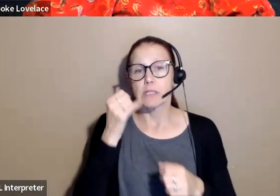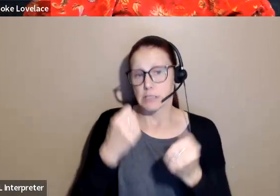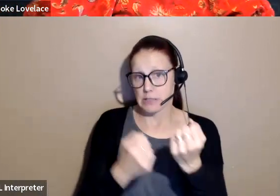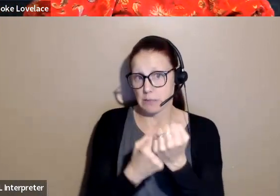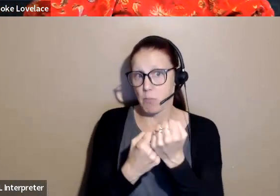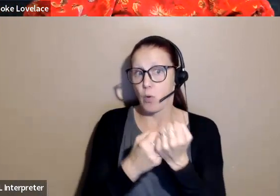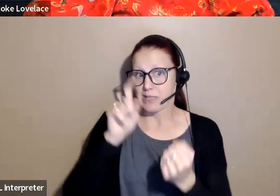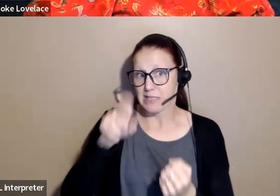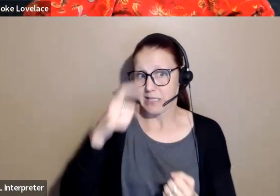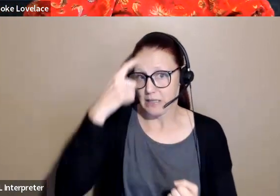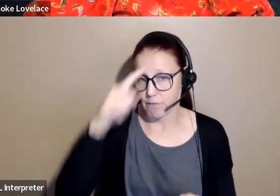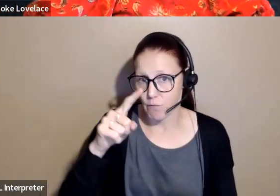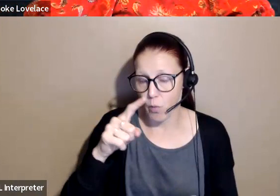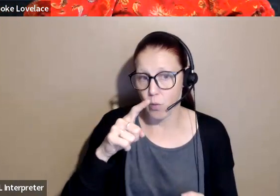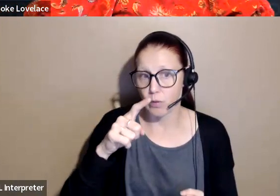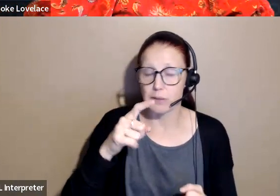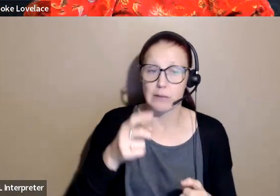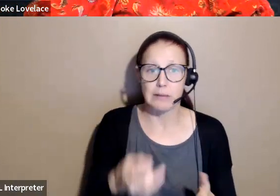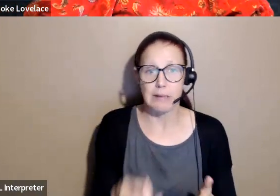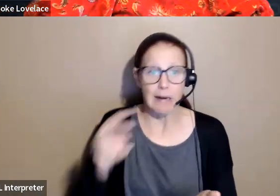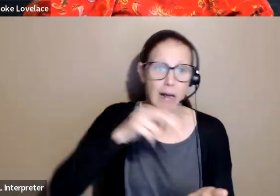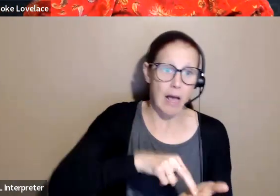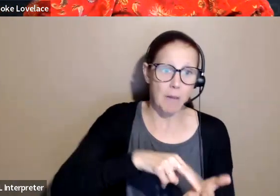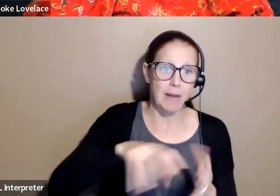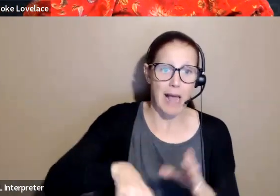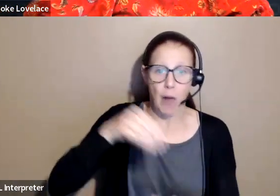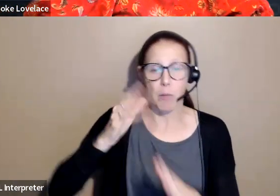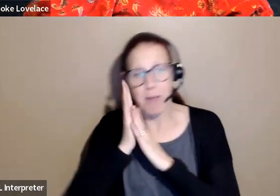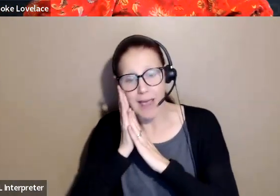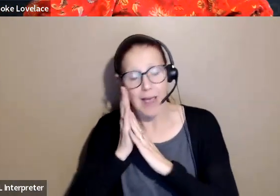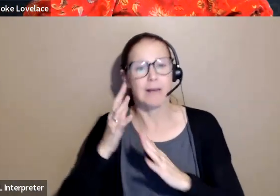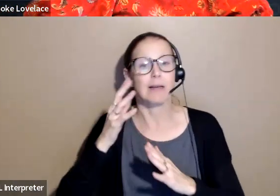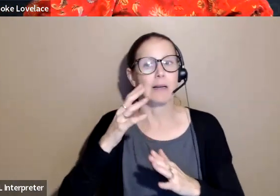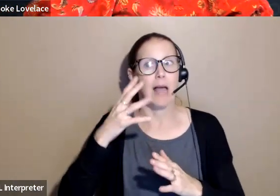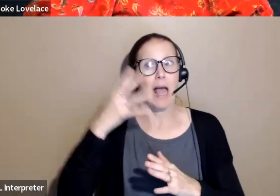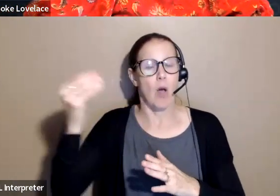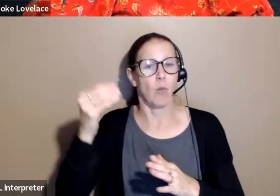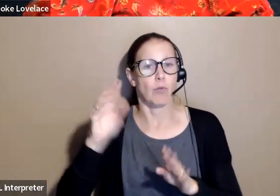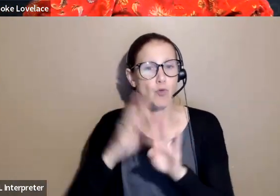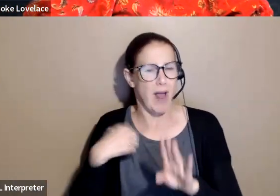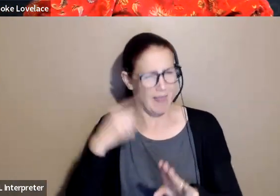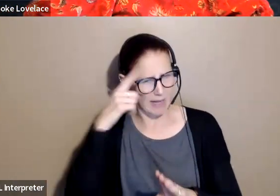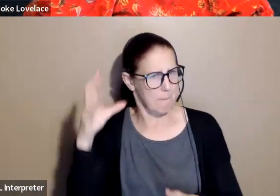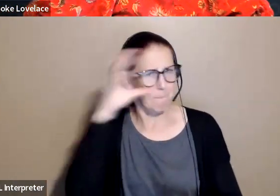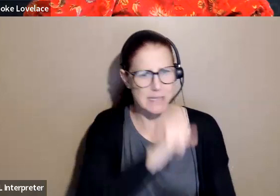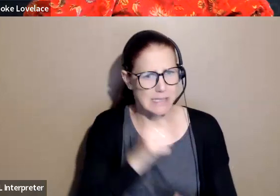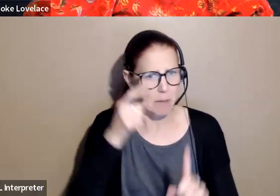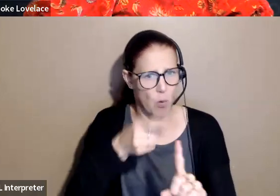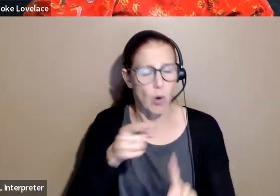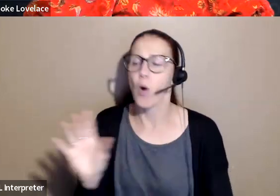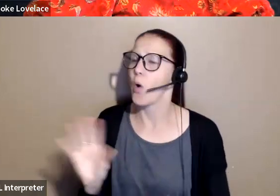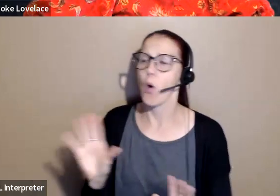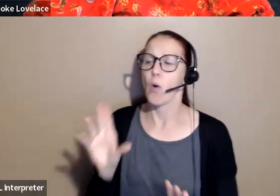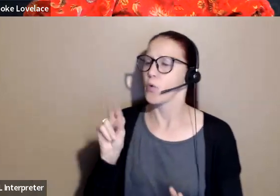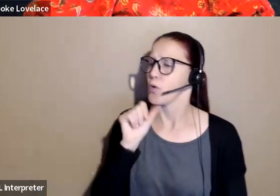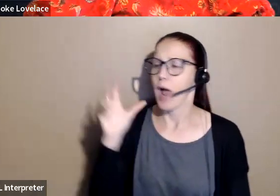is needed to get out of bed and get out the door? I think I'm missing a point here. No, and so you're